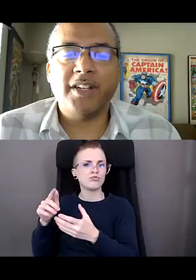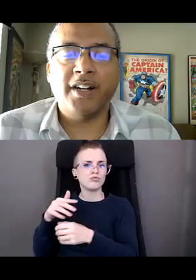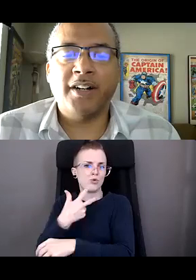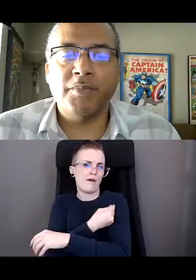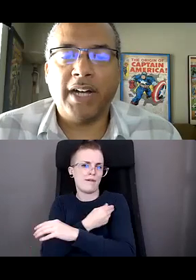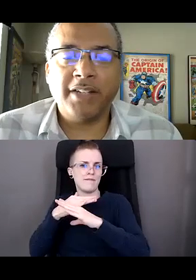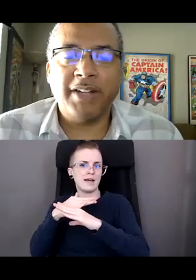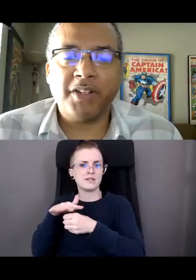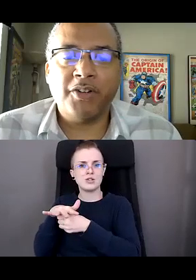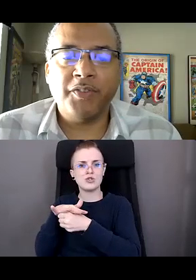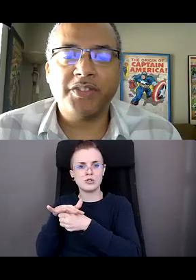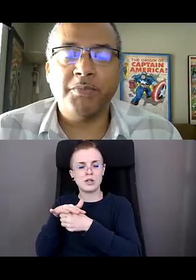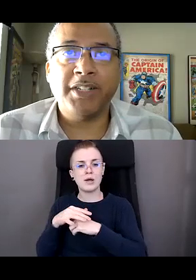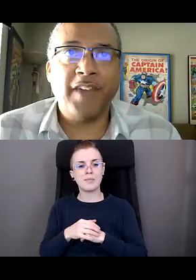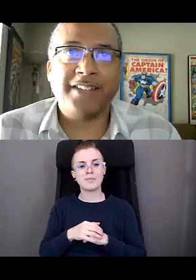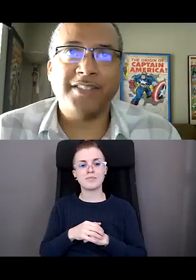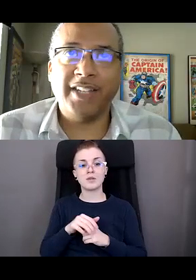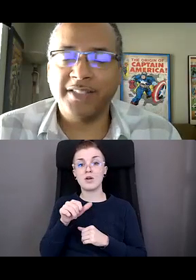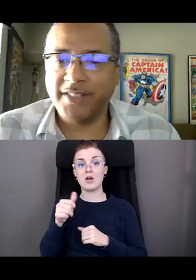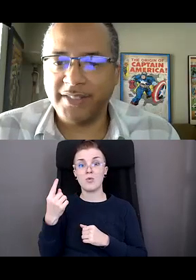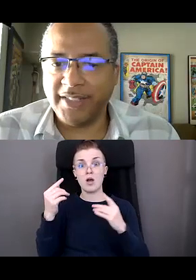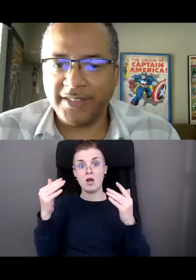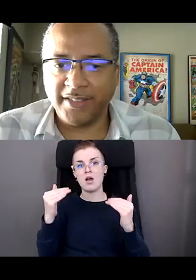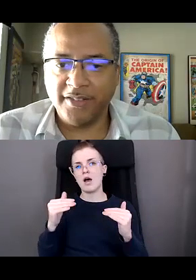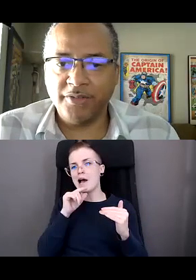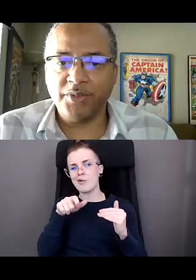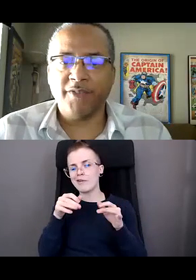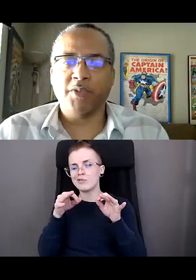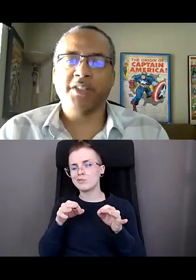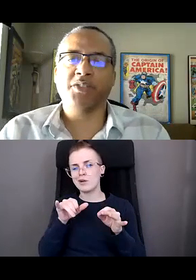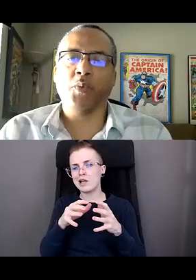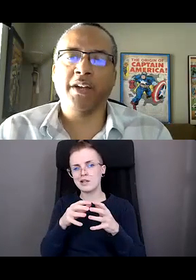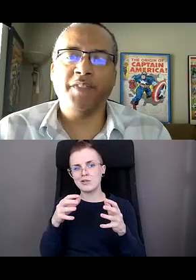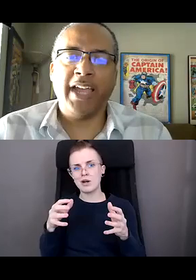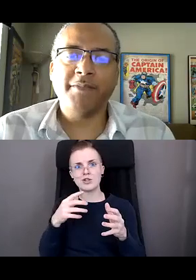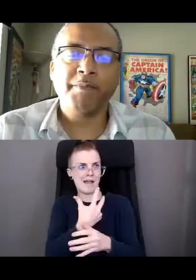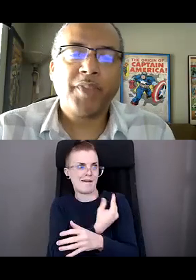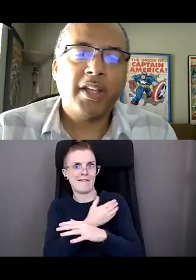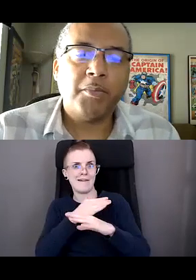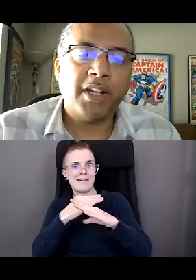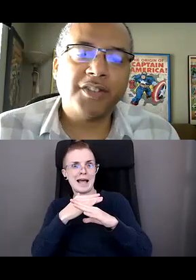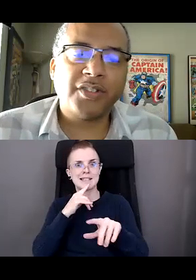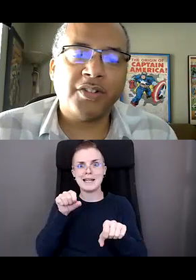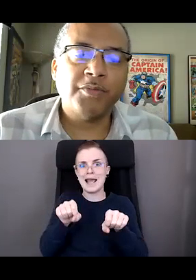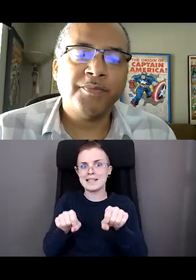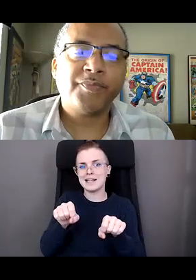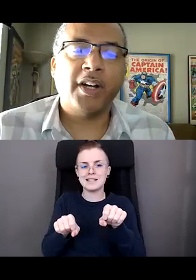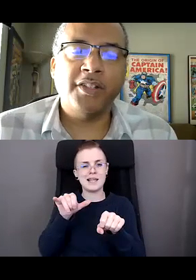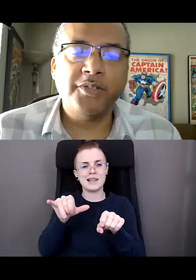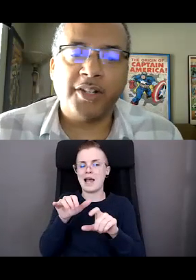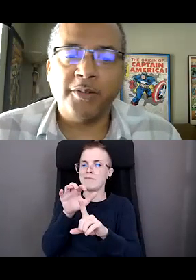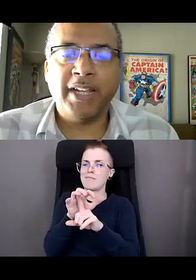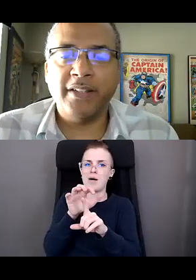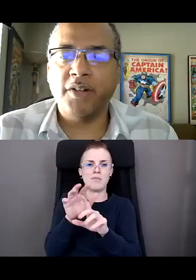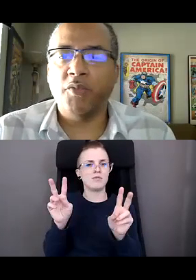there's, I don't have to go over this too much, vaccine hesitancy. That's in the news. Everyone's aware of that. But also a